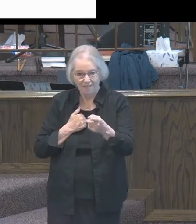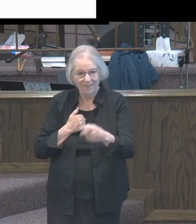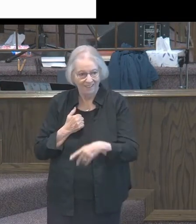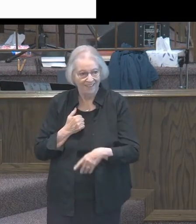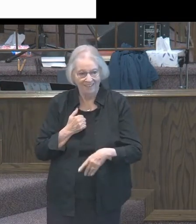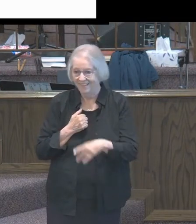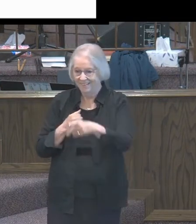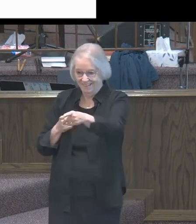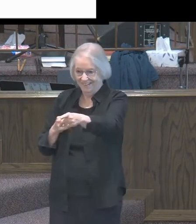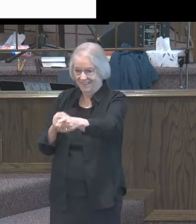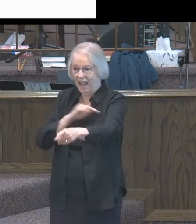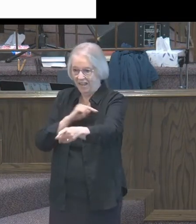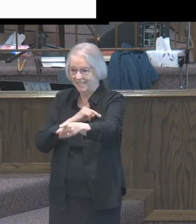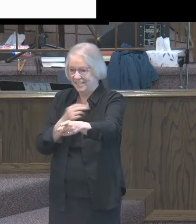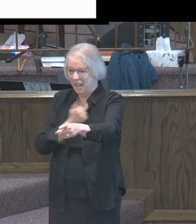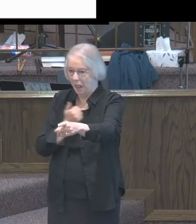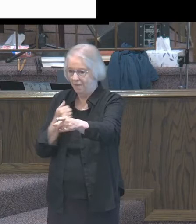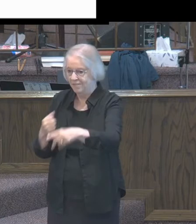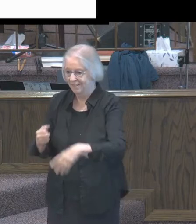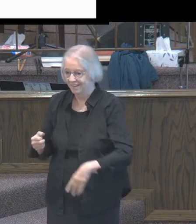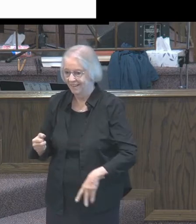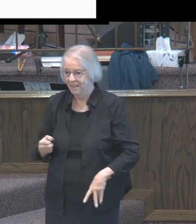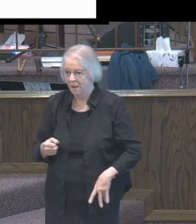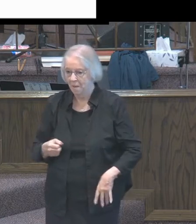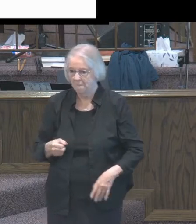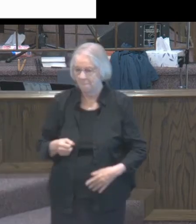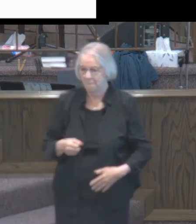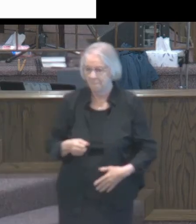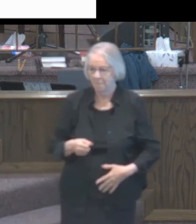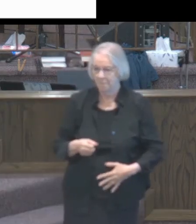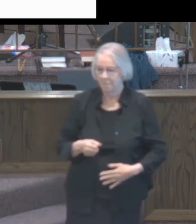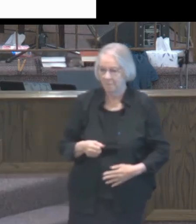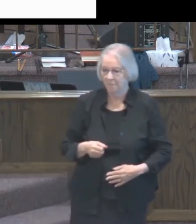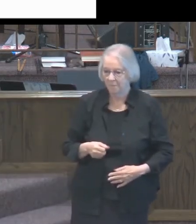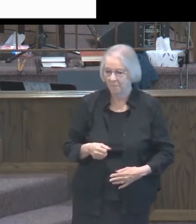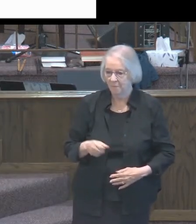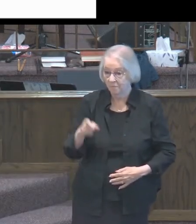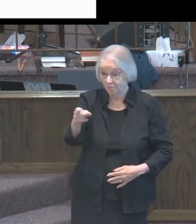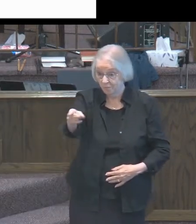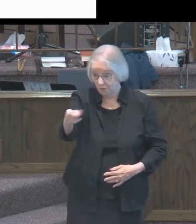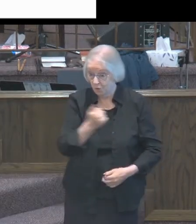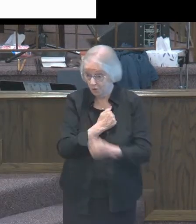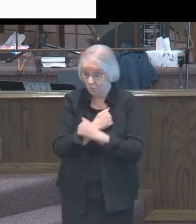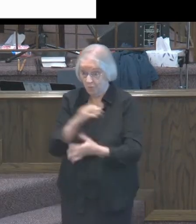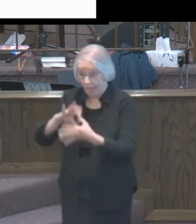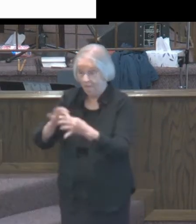But I love the Olympics. The games, the competitions are now